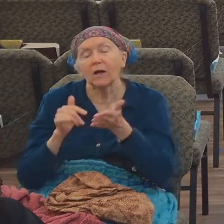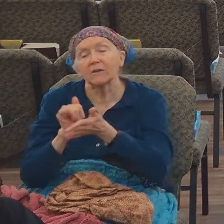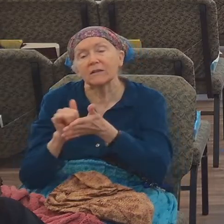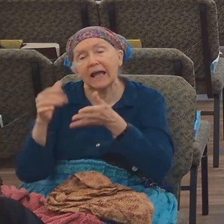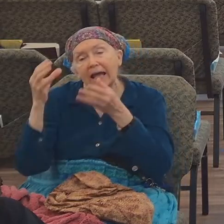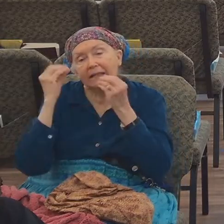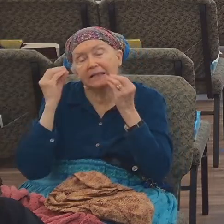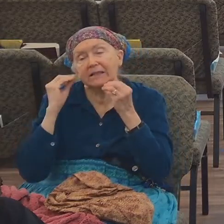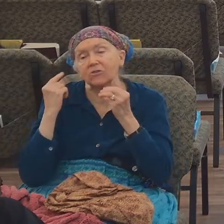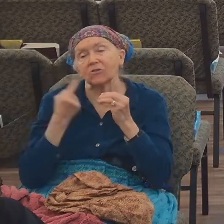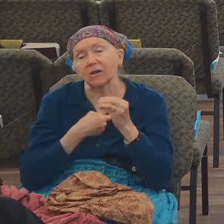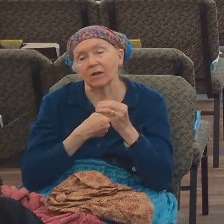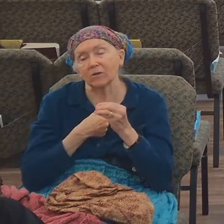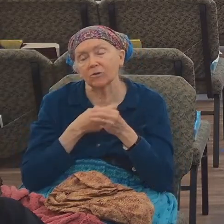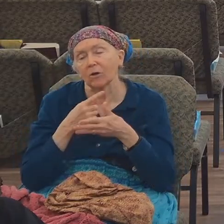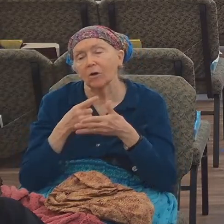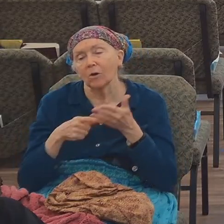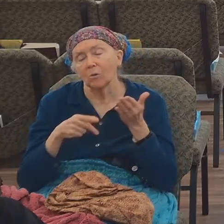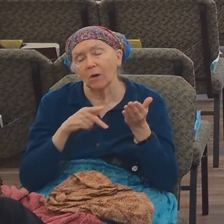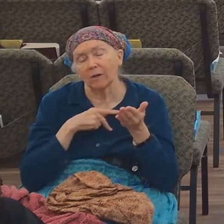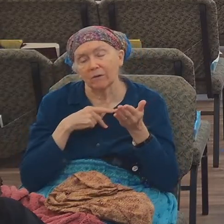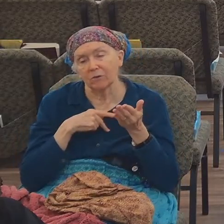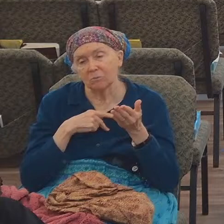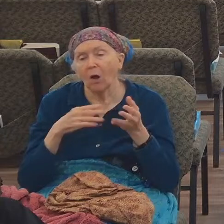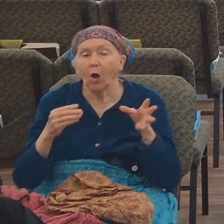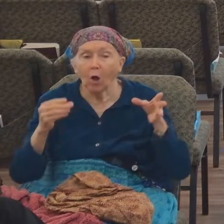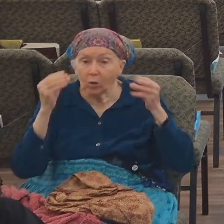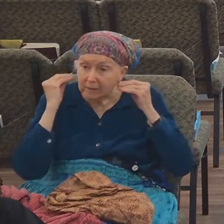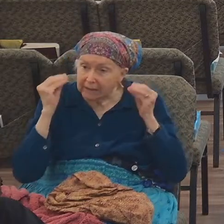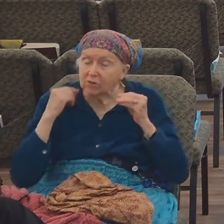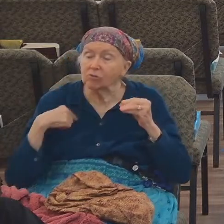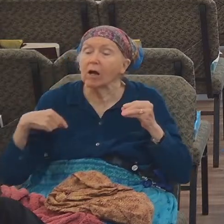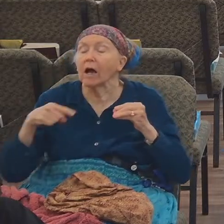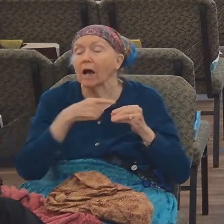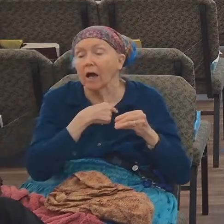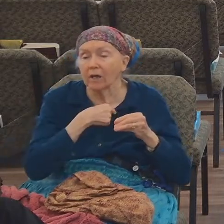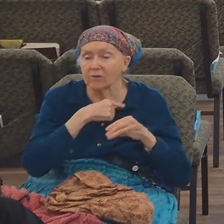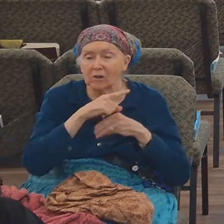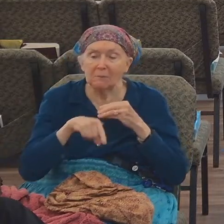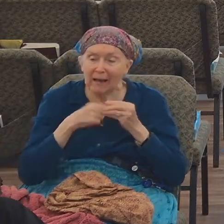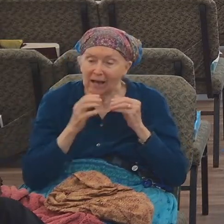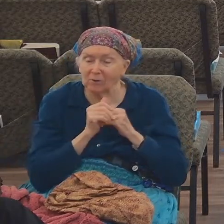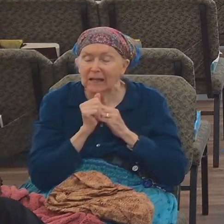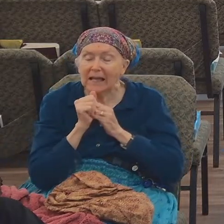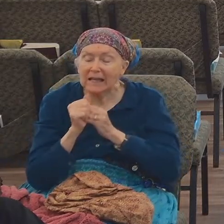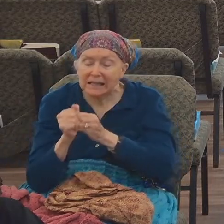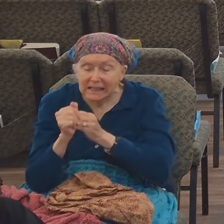he expressing? And then what does that teach us about leadership and about community?